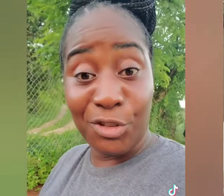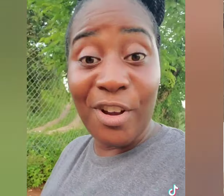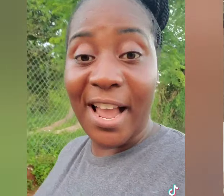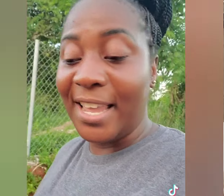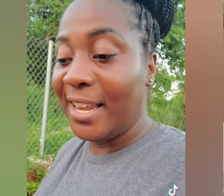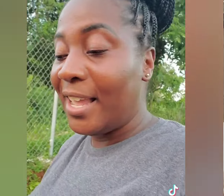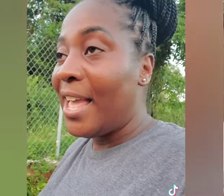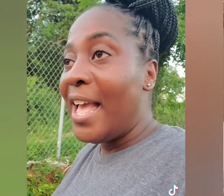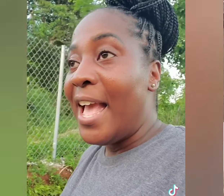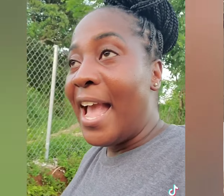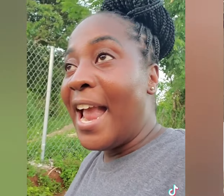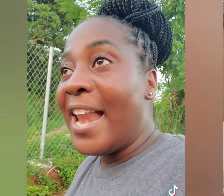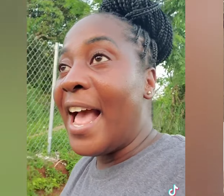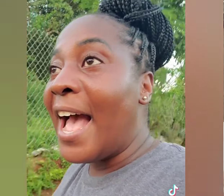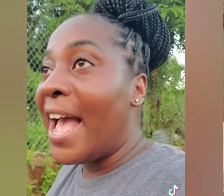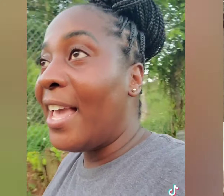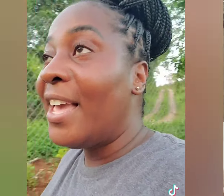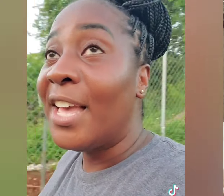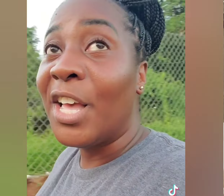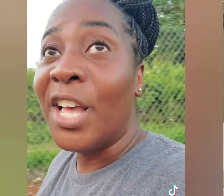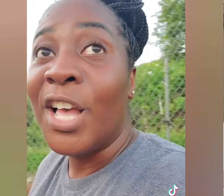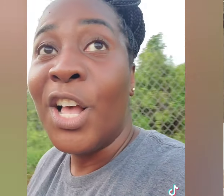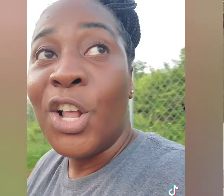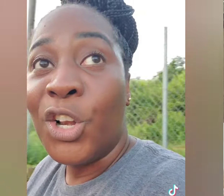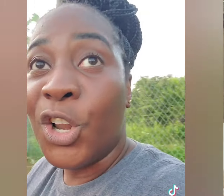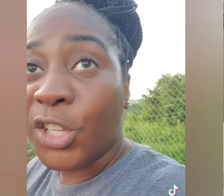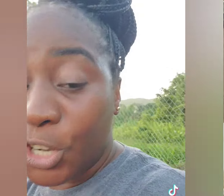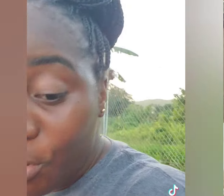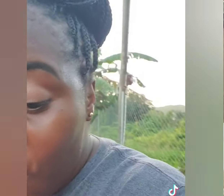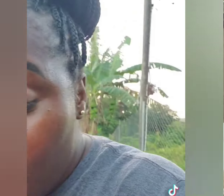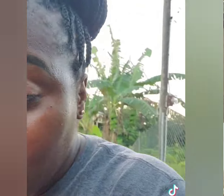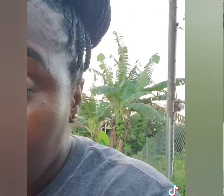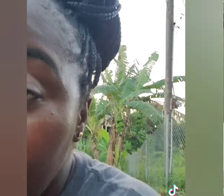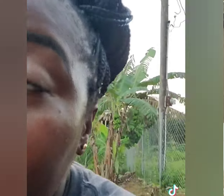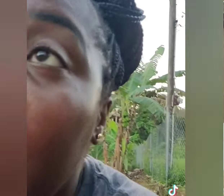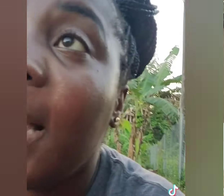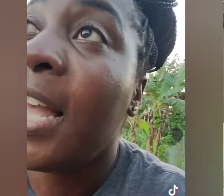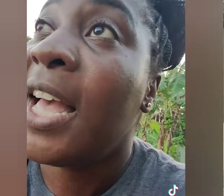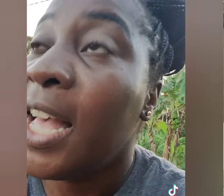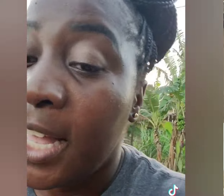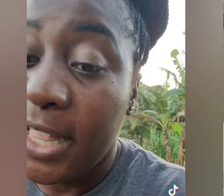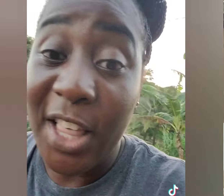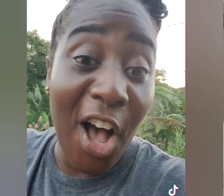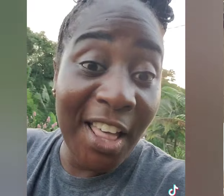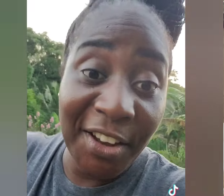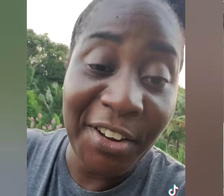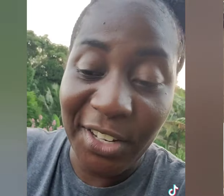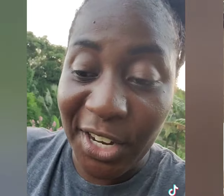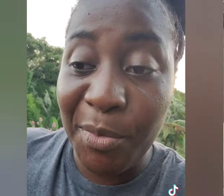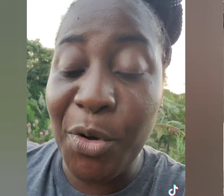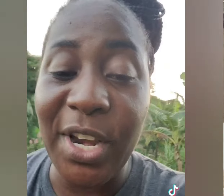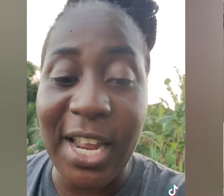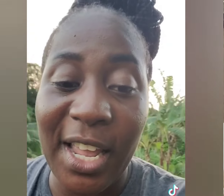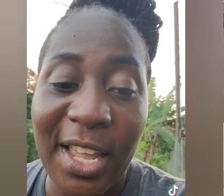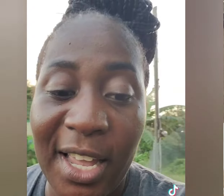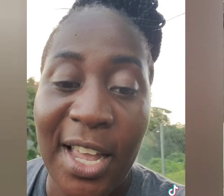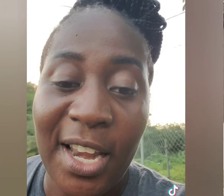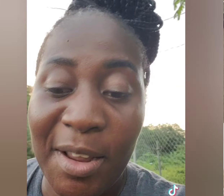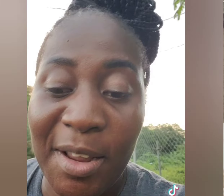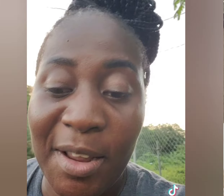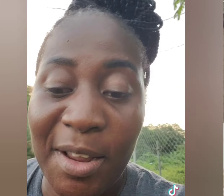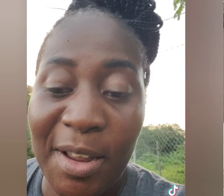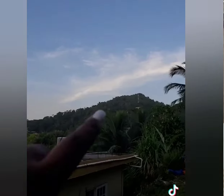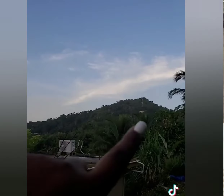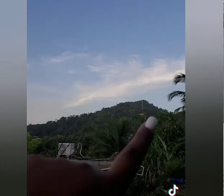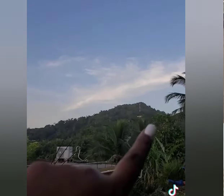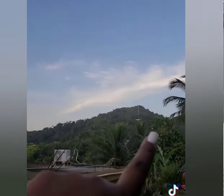line drying, and I looked across the other community.